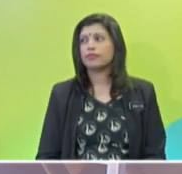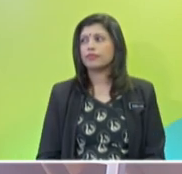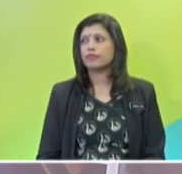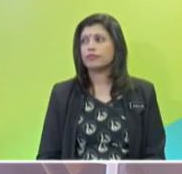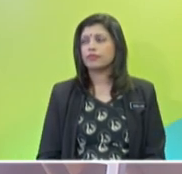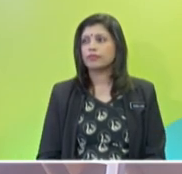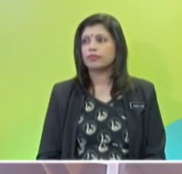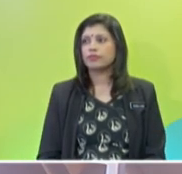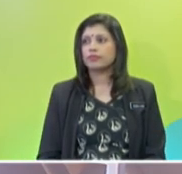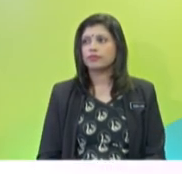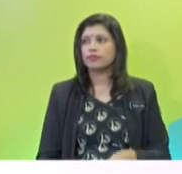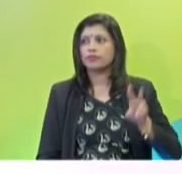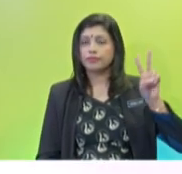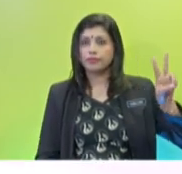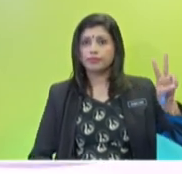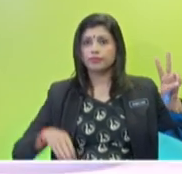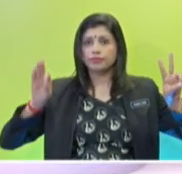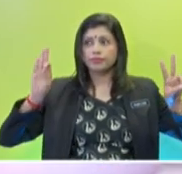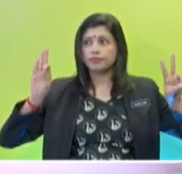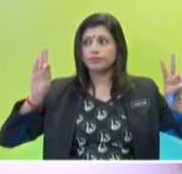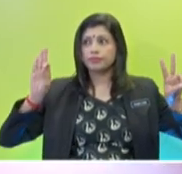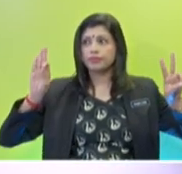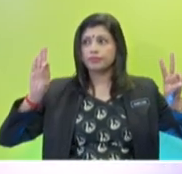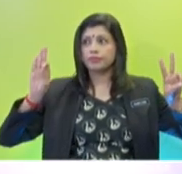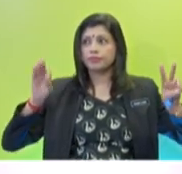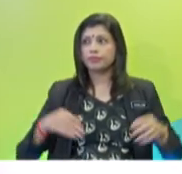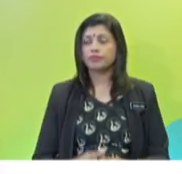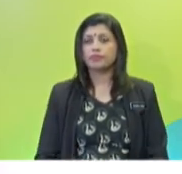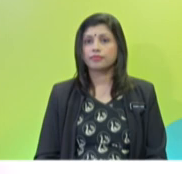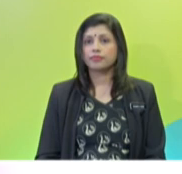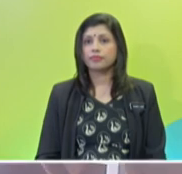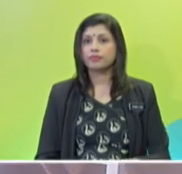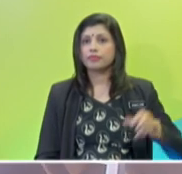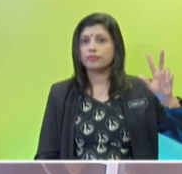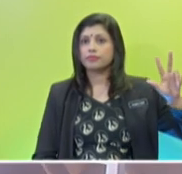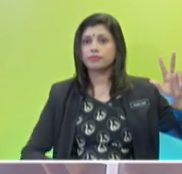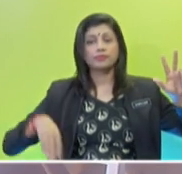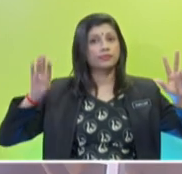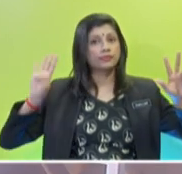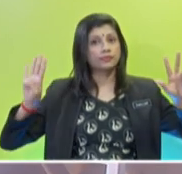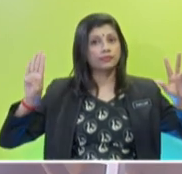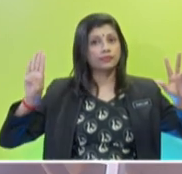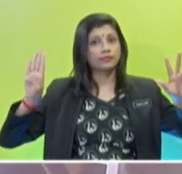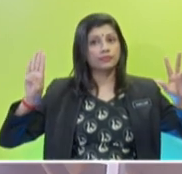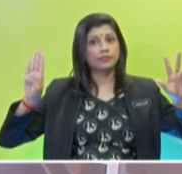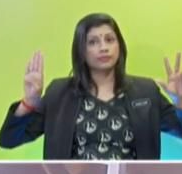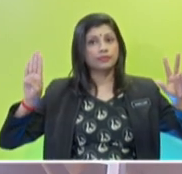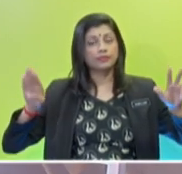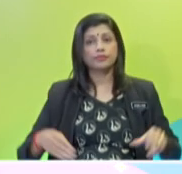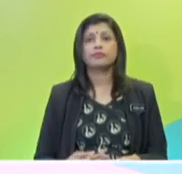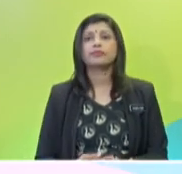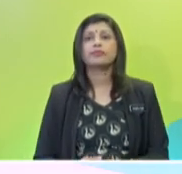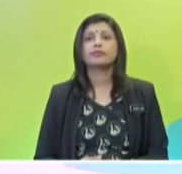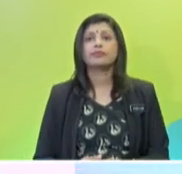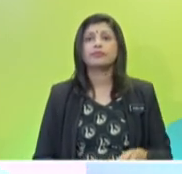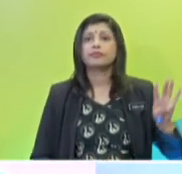good. Picture 2 is F. Correct. Correct. Picture 3? Picture 3 is B, correct. Correct.